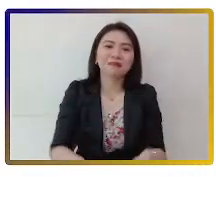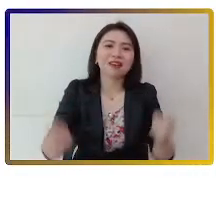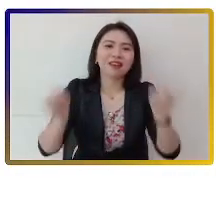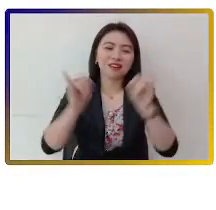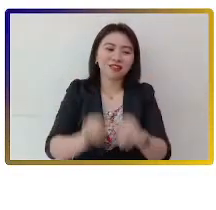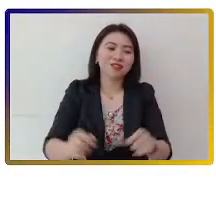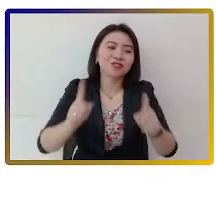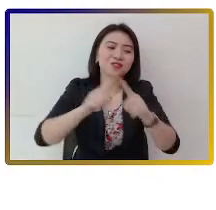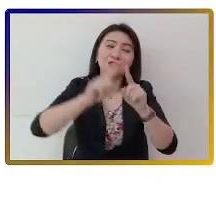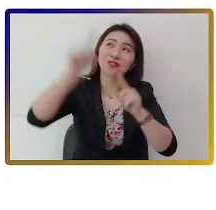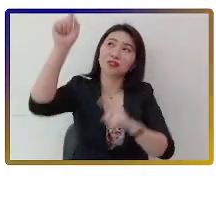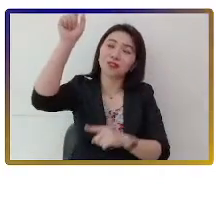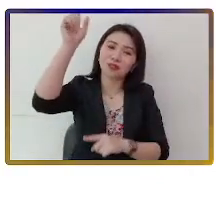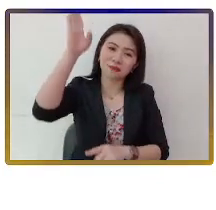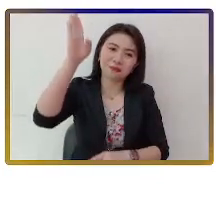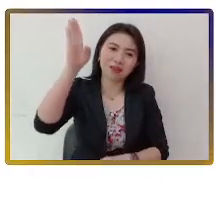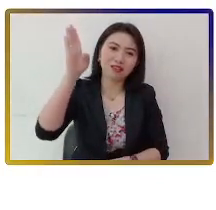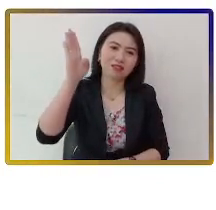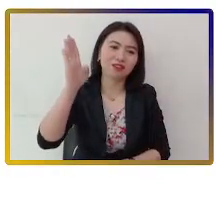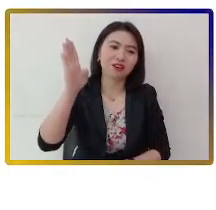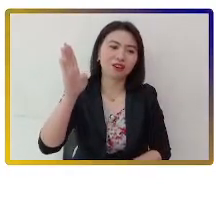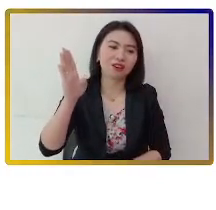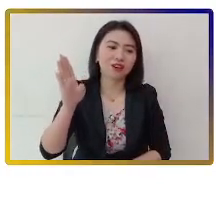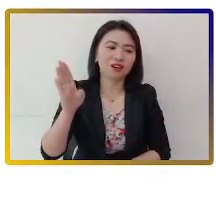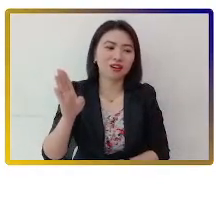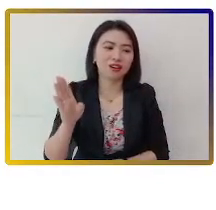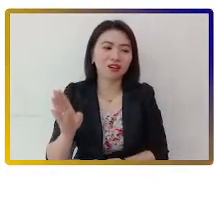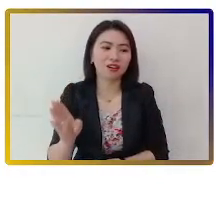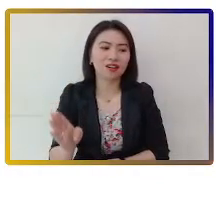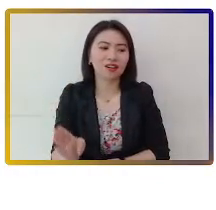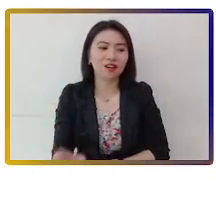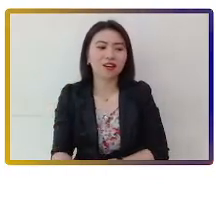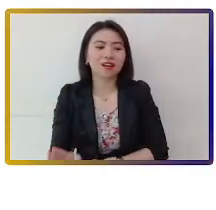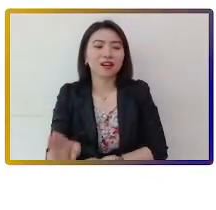it matters to the Master.